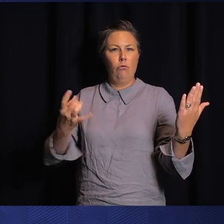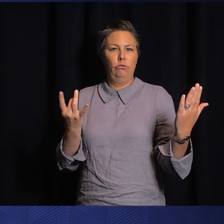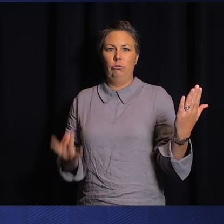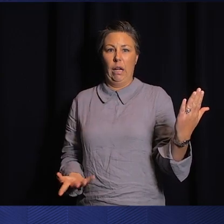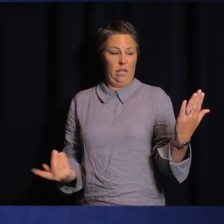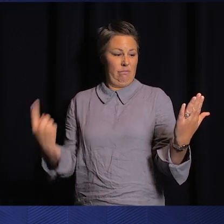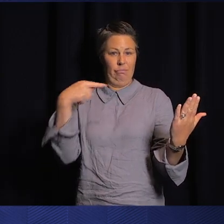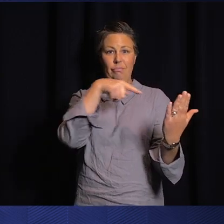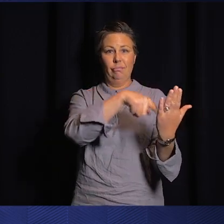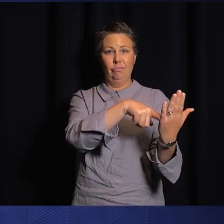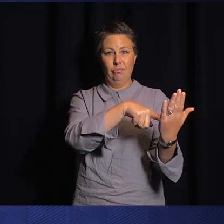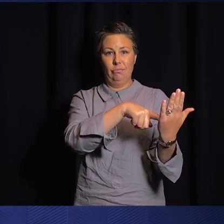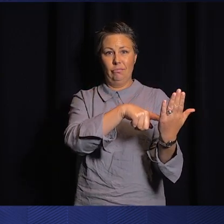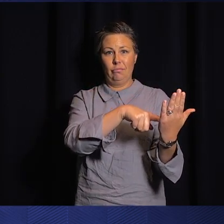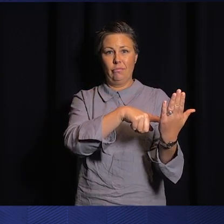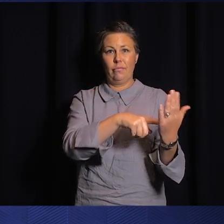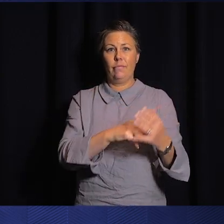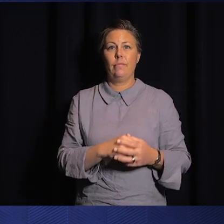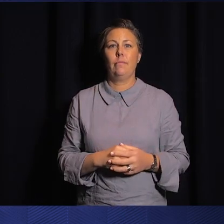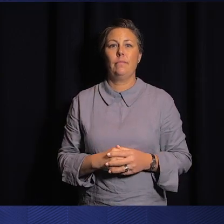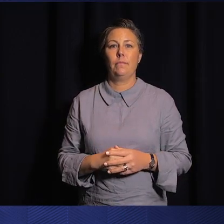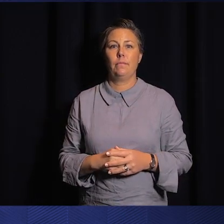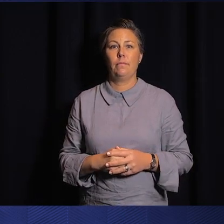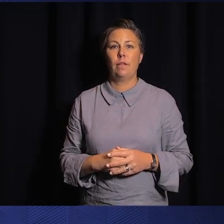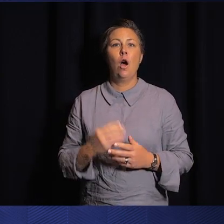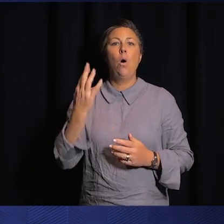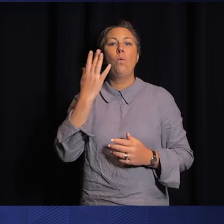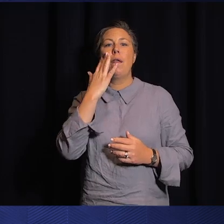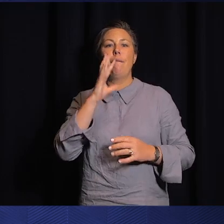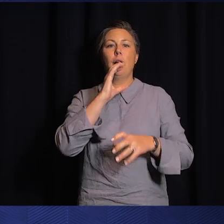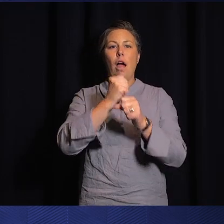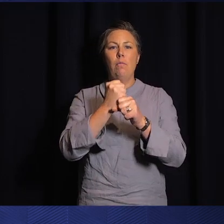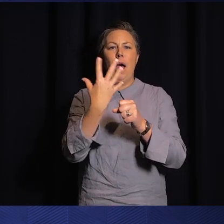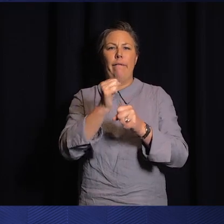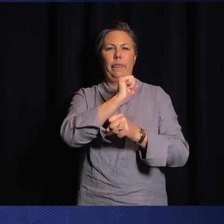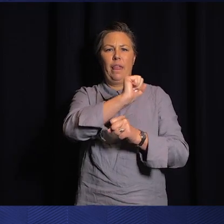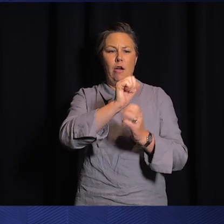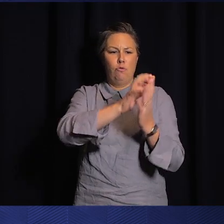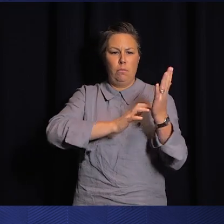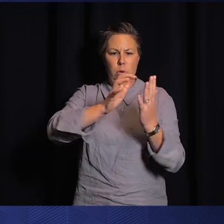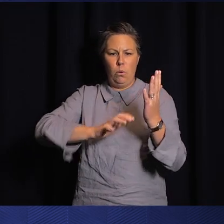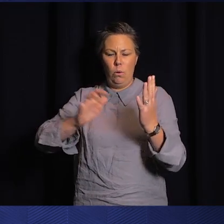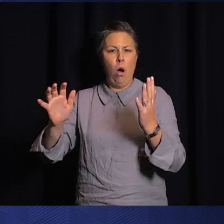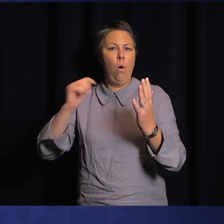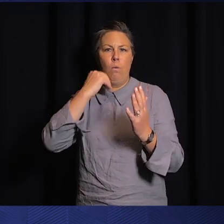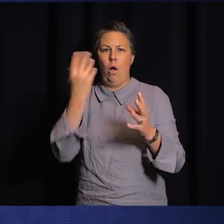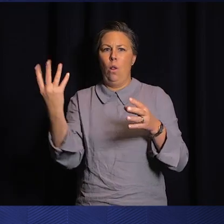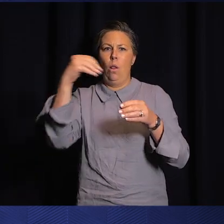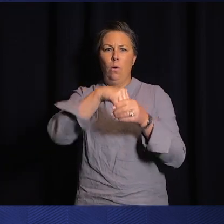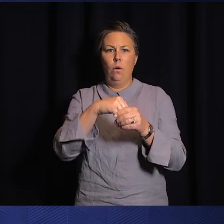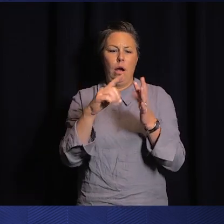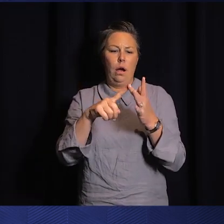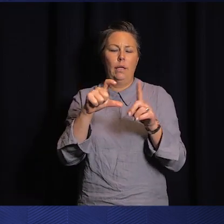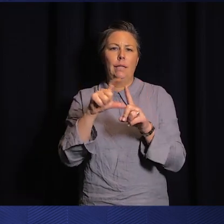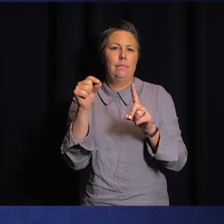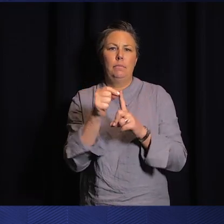be reported in when this ministry is reporting. So in everywhere, we try to make it whatever